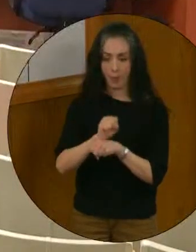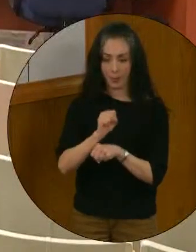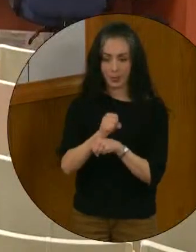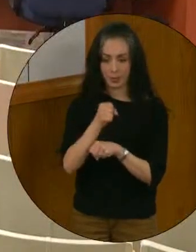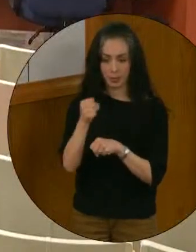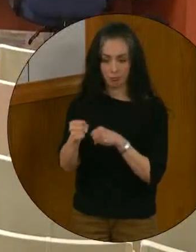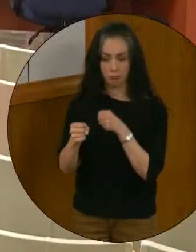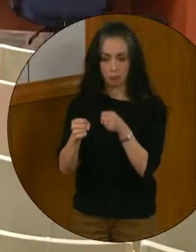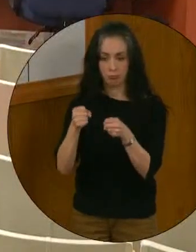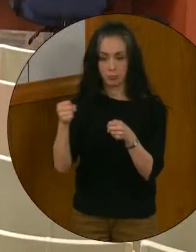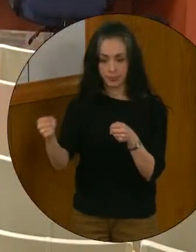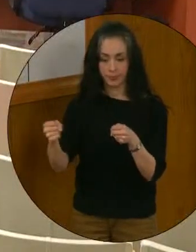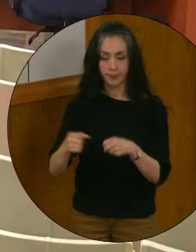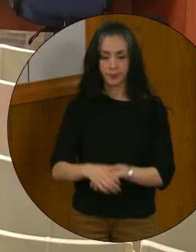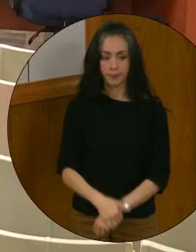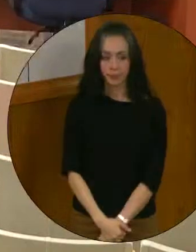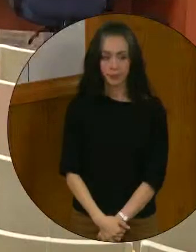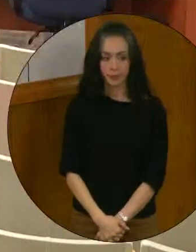And